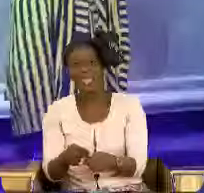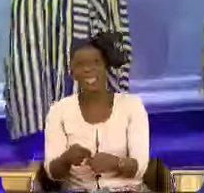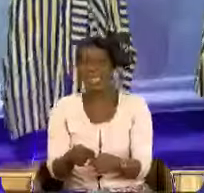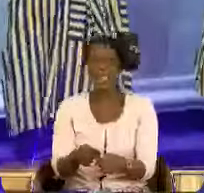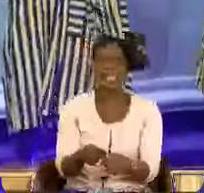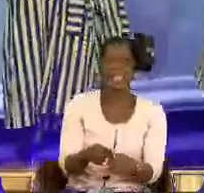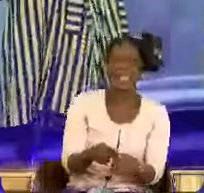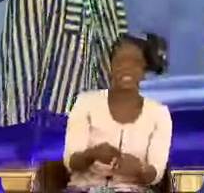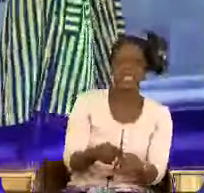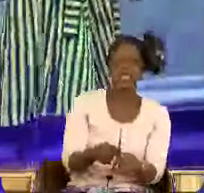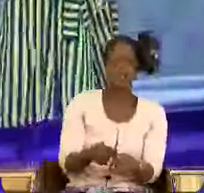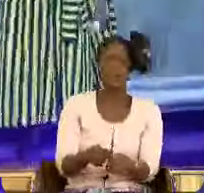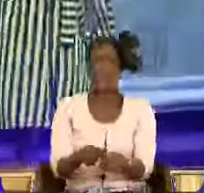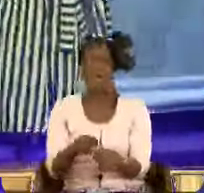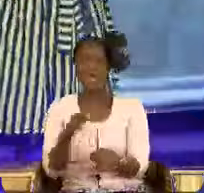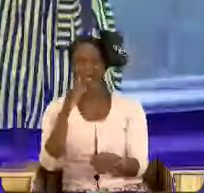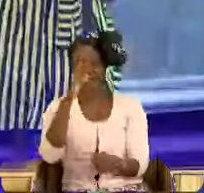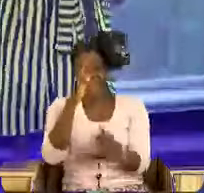the